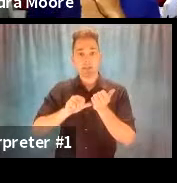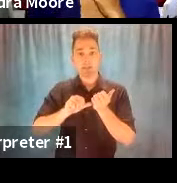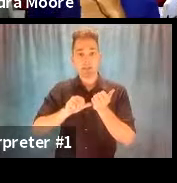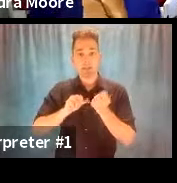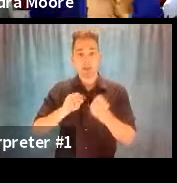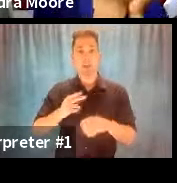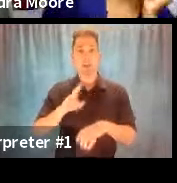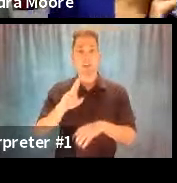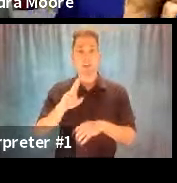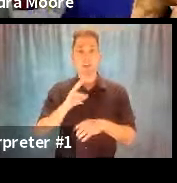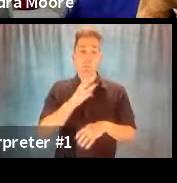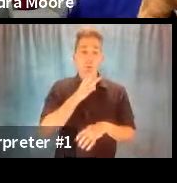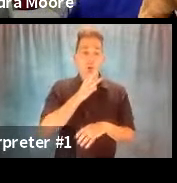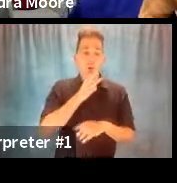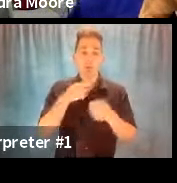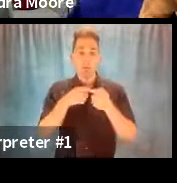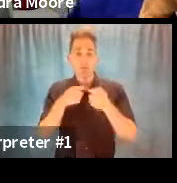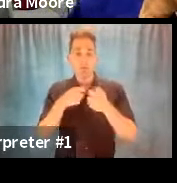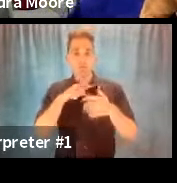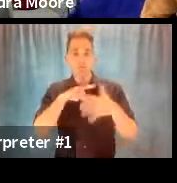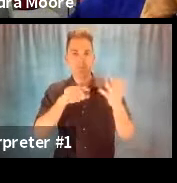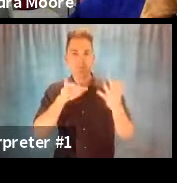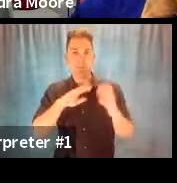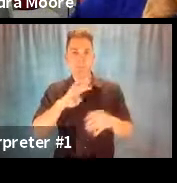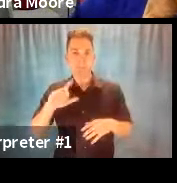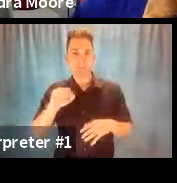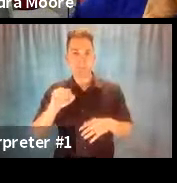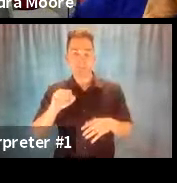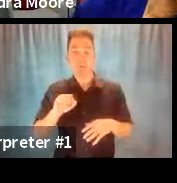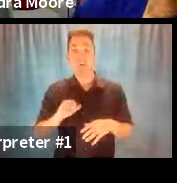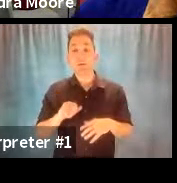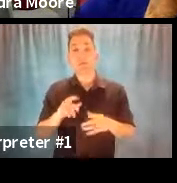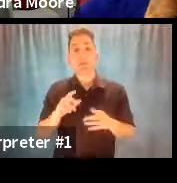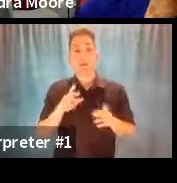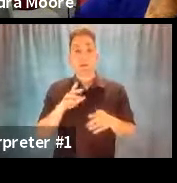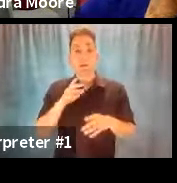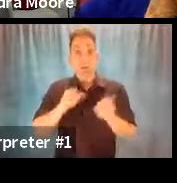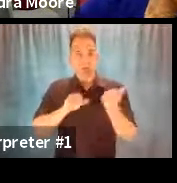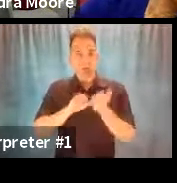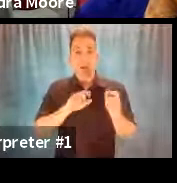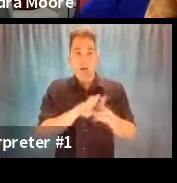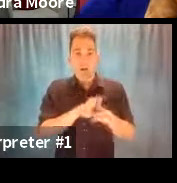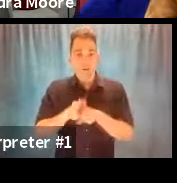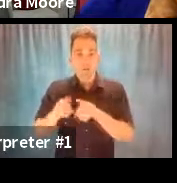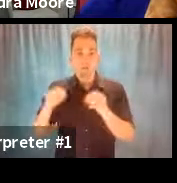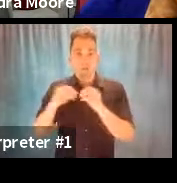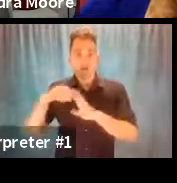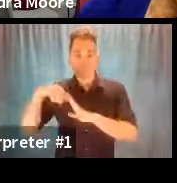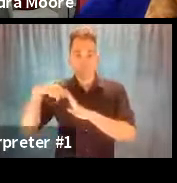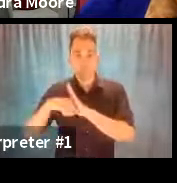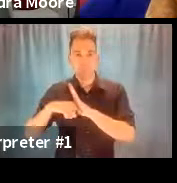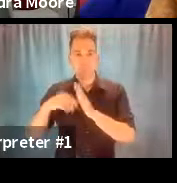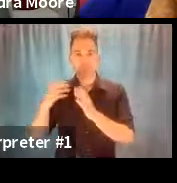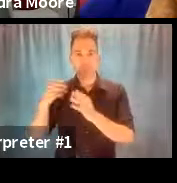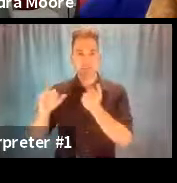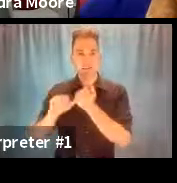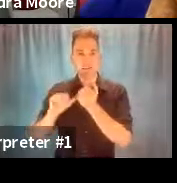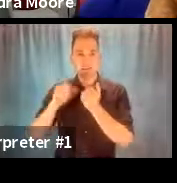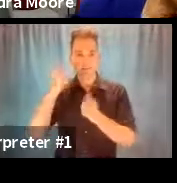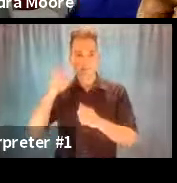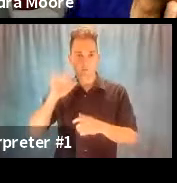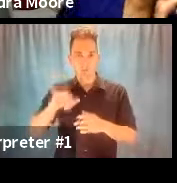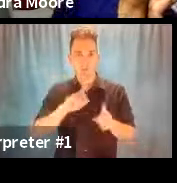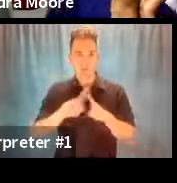utility assistance funds, unhoused support, and direct assistance, and welcome further investments into these areas. It is our hope that the proposal is